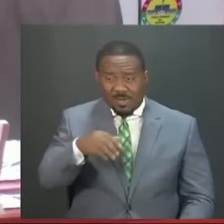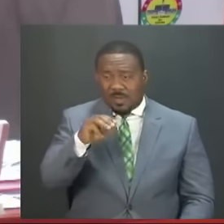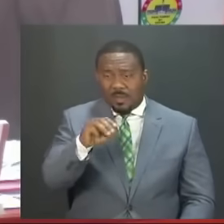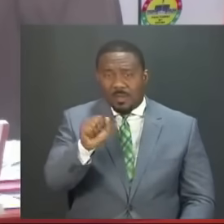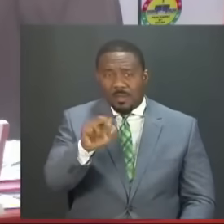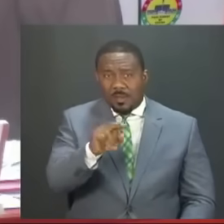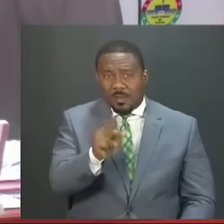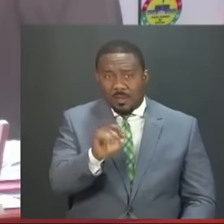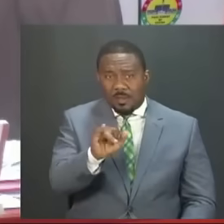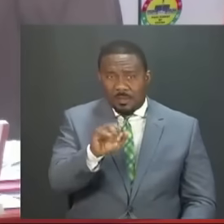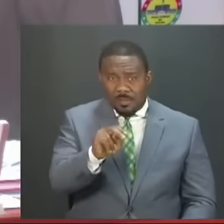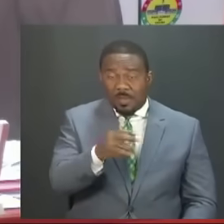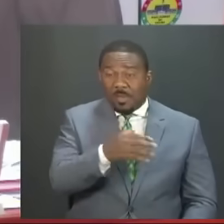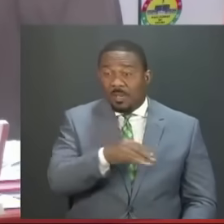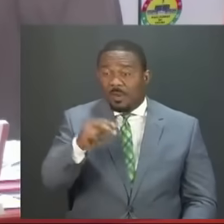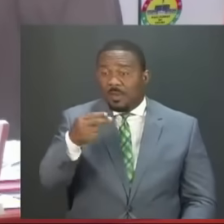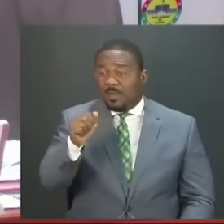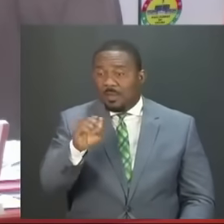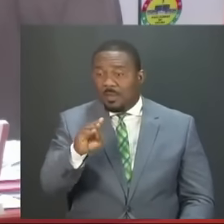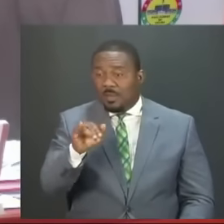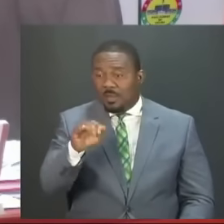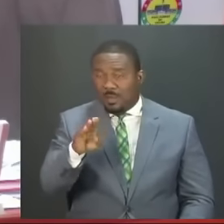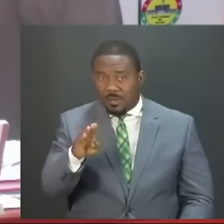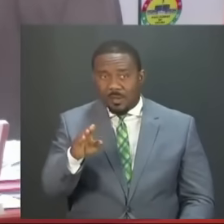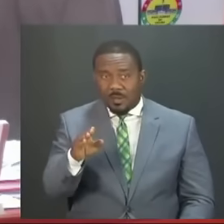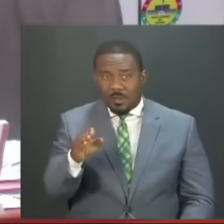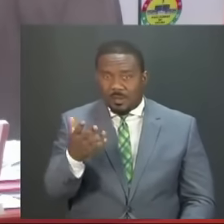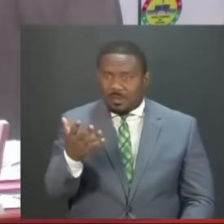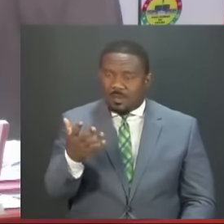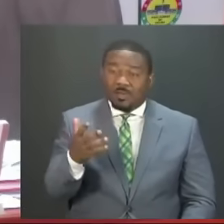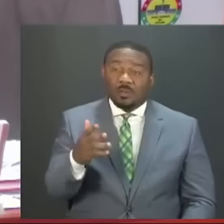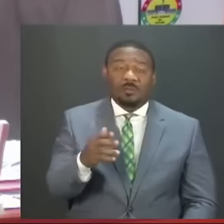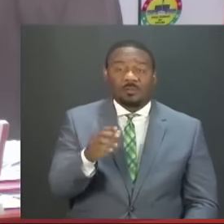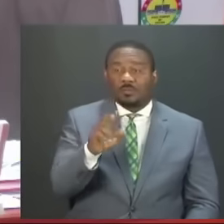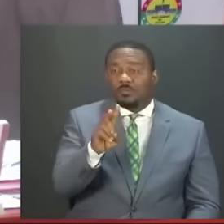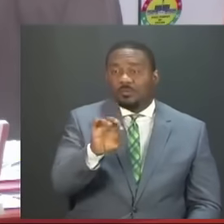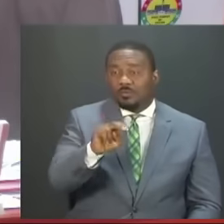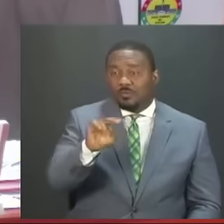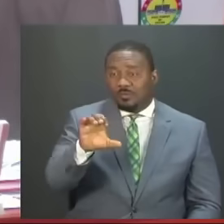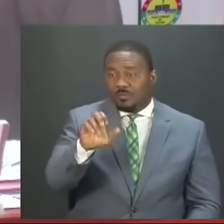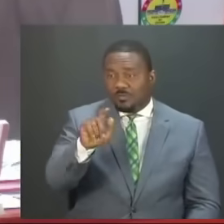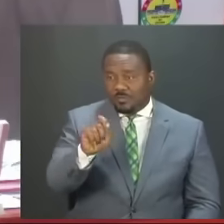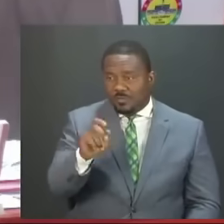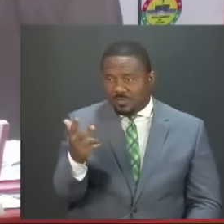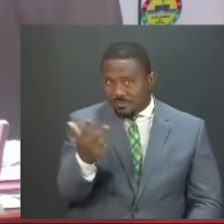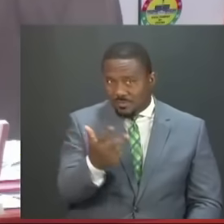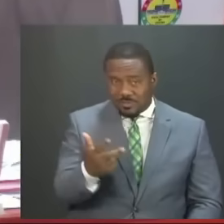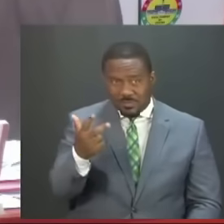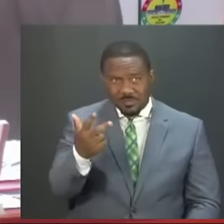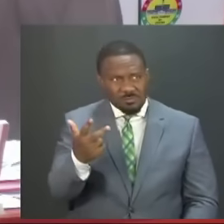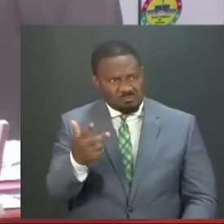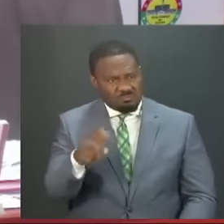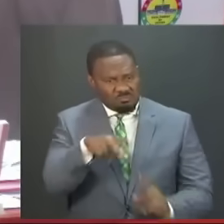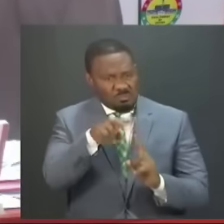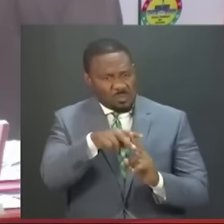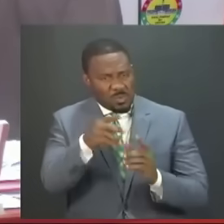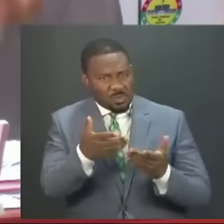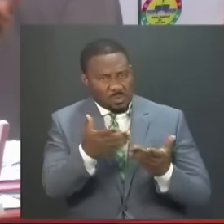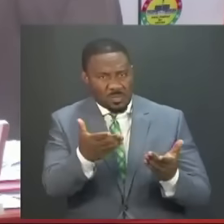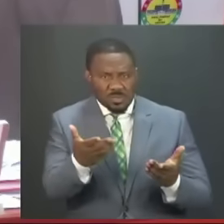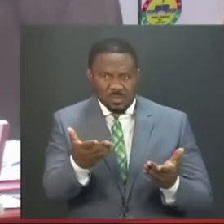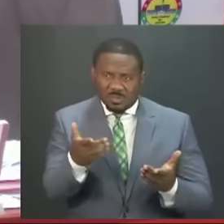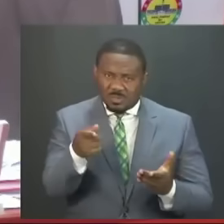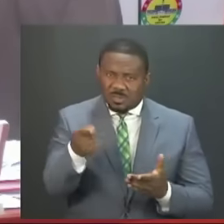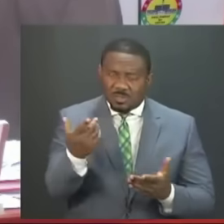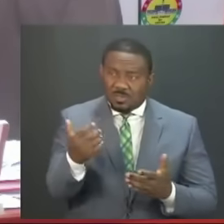Habib Idrisu and Vincent Assefa had an application, which application was to determine a governance and